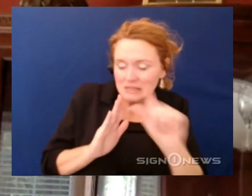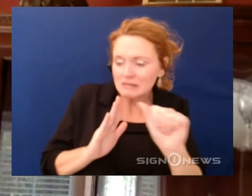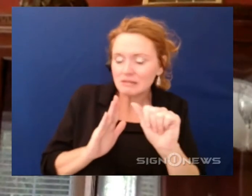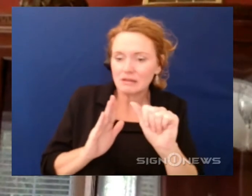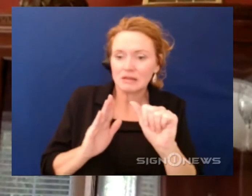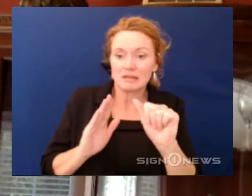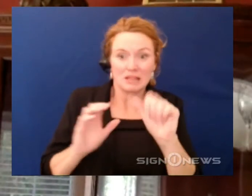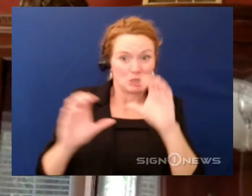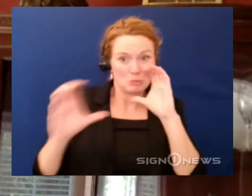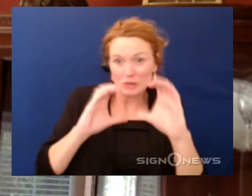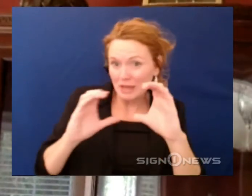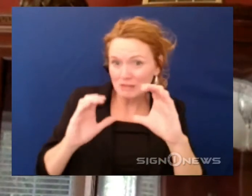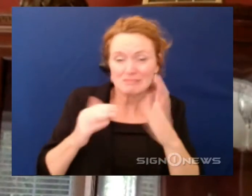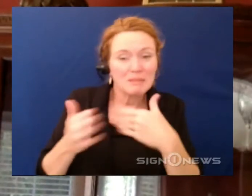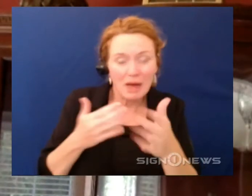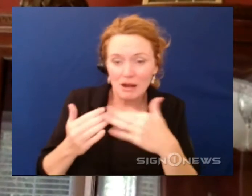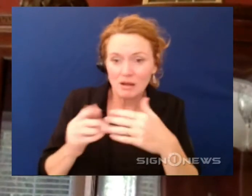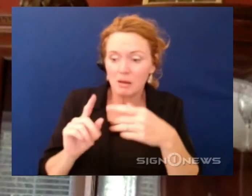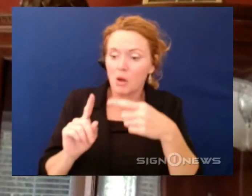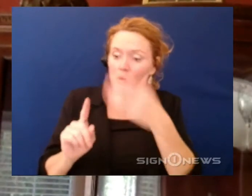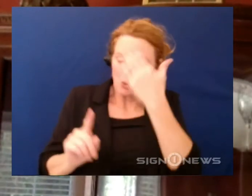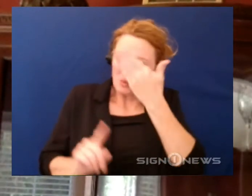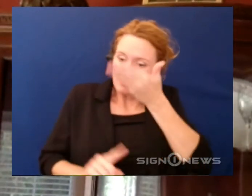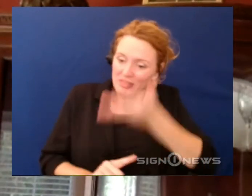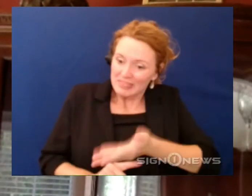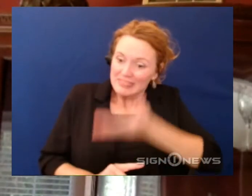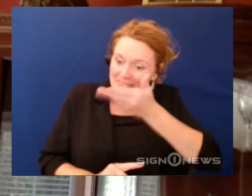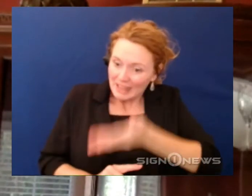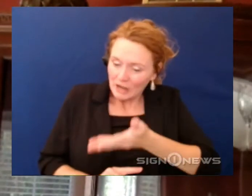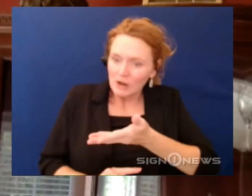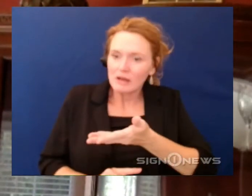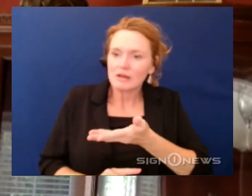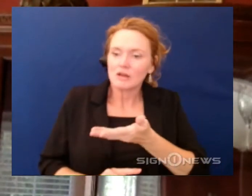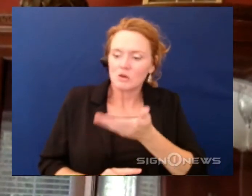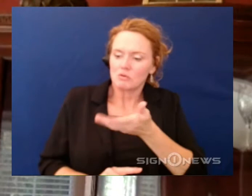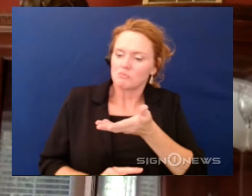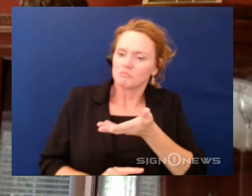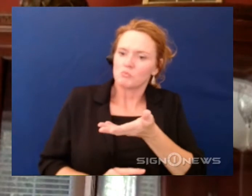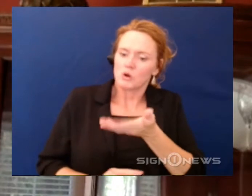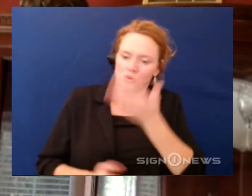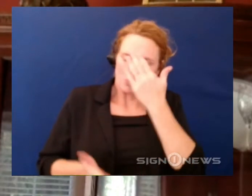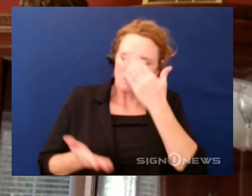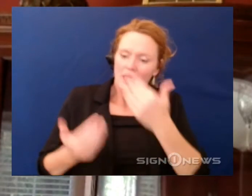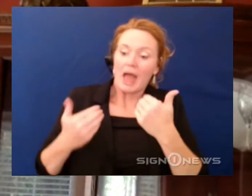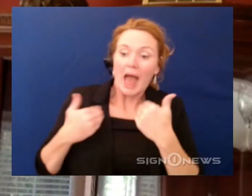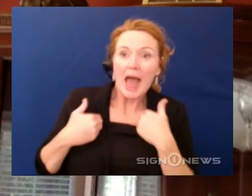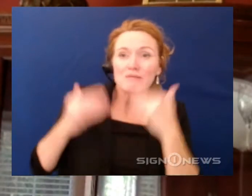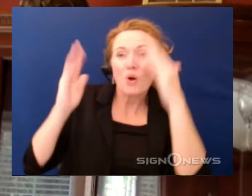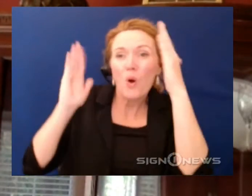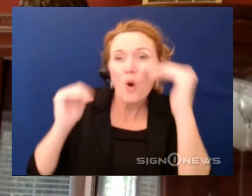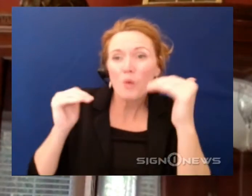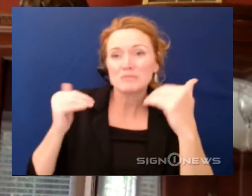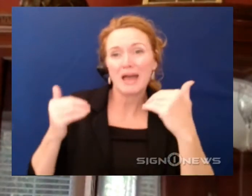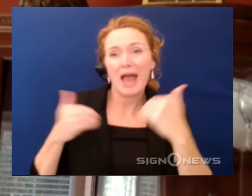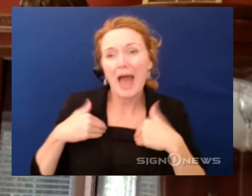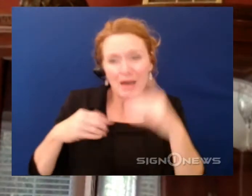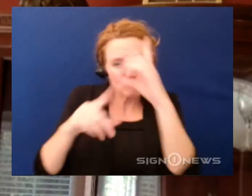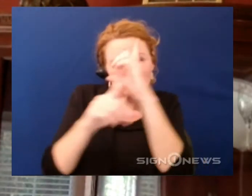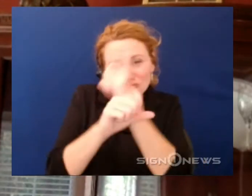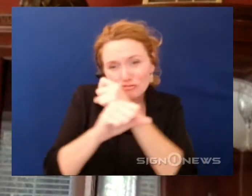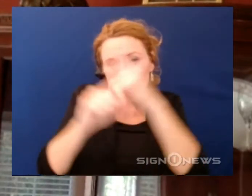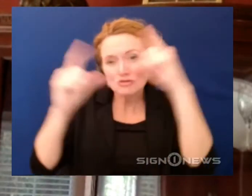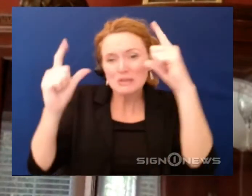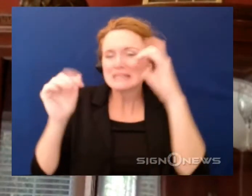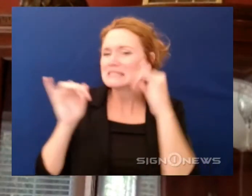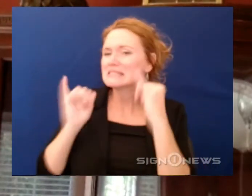can communicate or not. You know that they're there, and you know that they have hopes and dreams, and they have hopes and dreams just